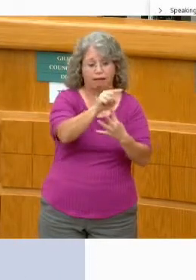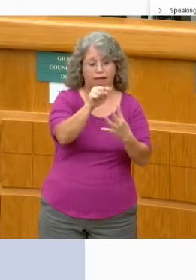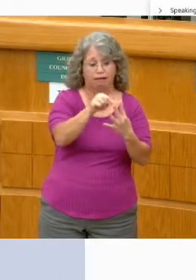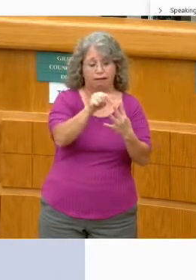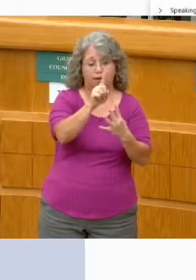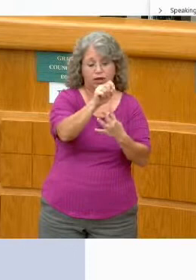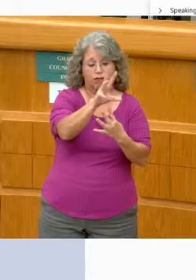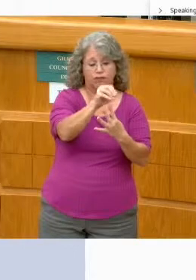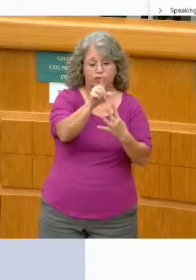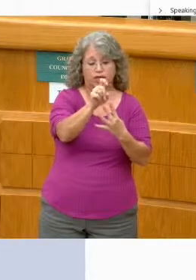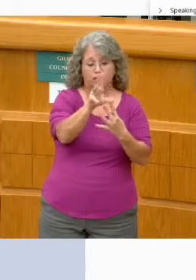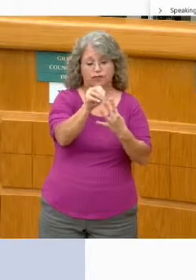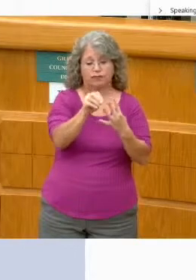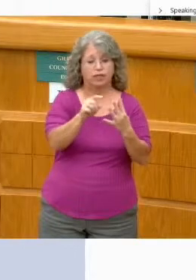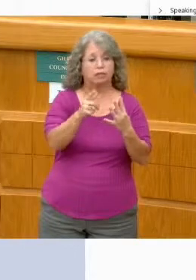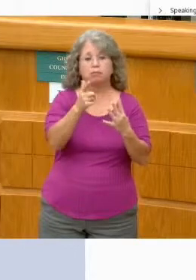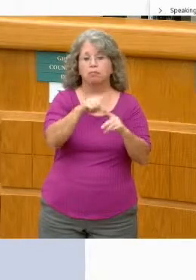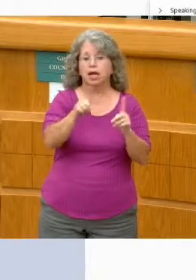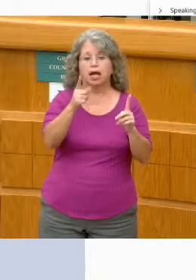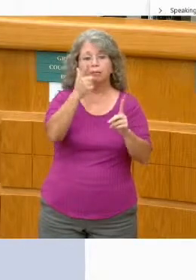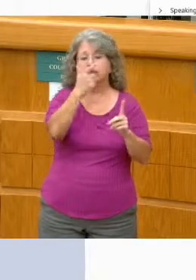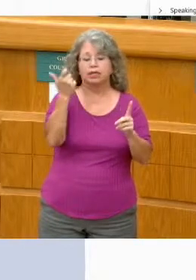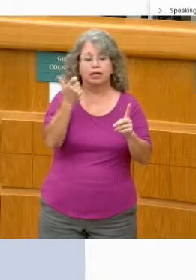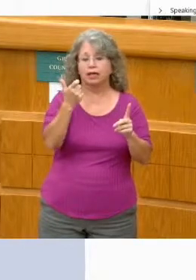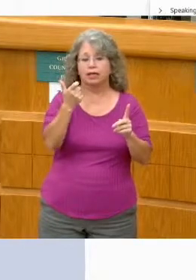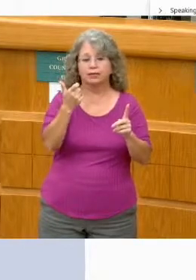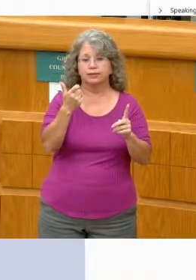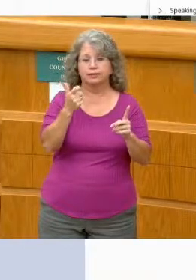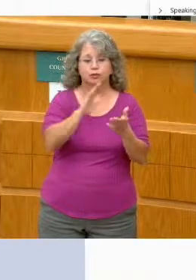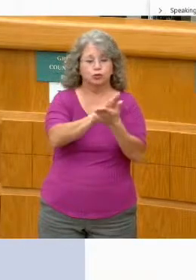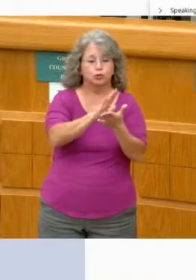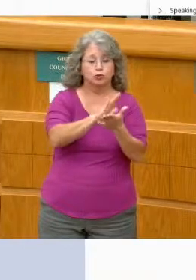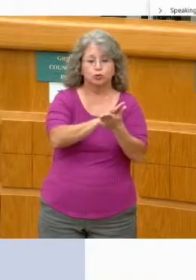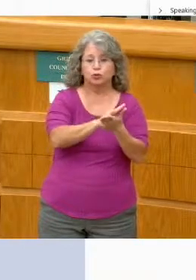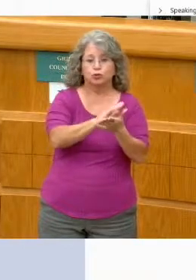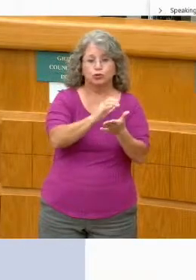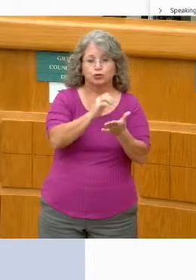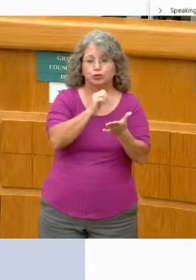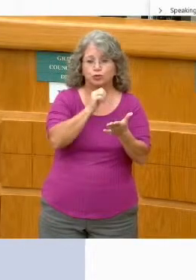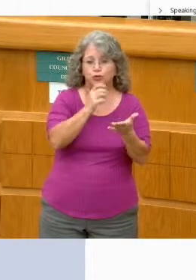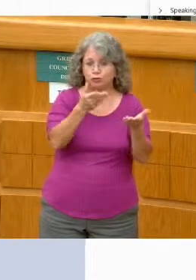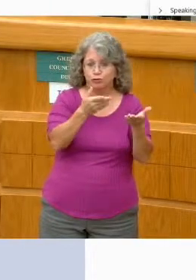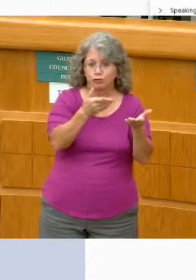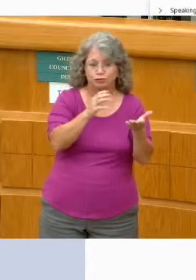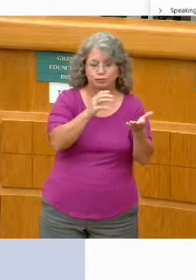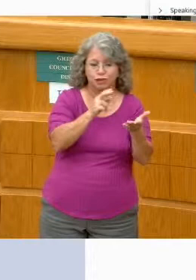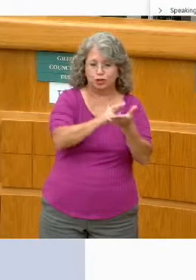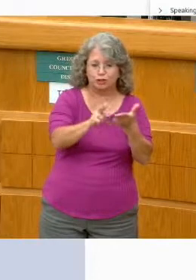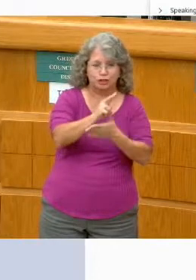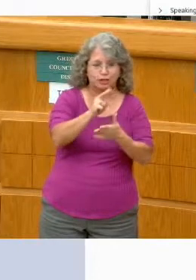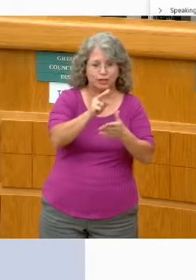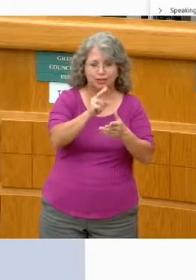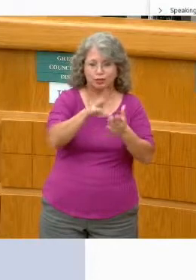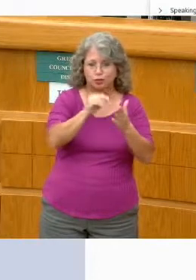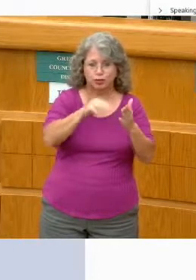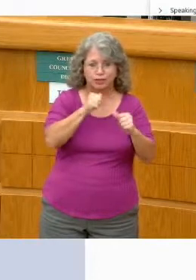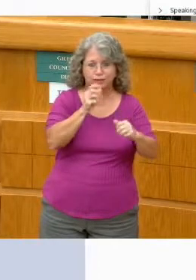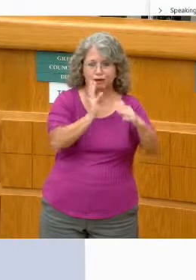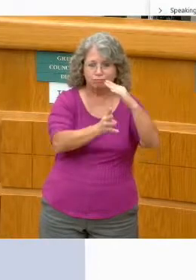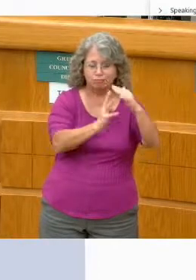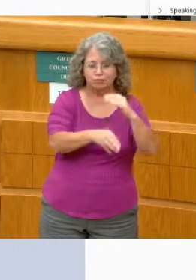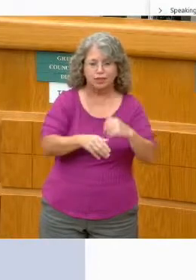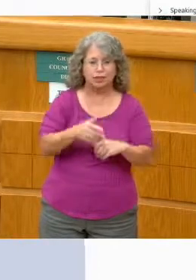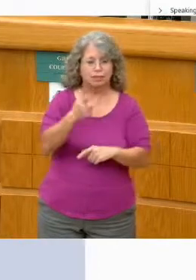that's 600 people not exposed because of that. Because I'm not going and eating in restaurant dining rooms, I'm just